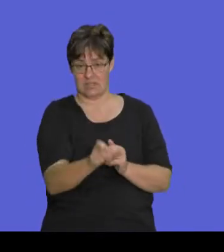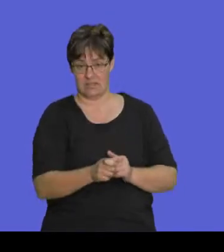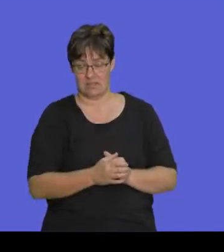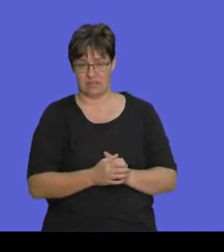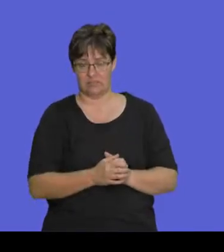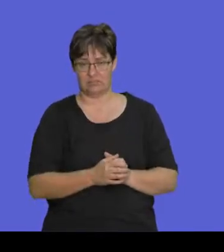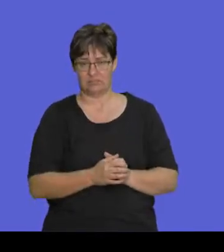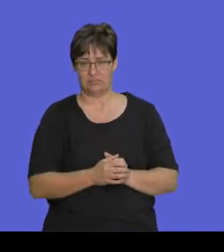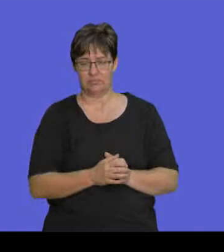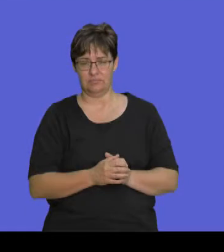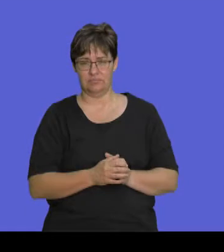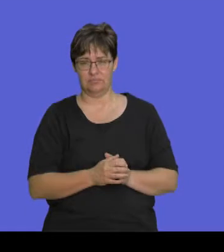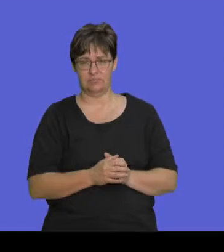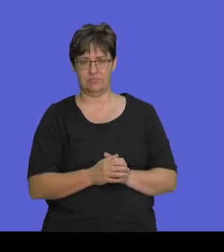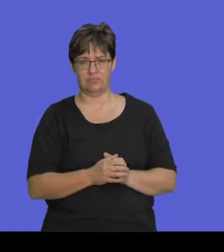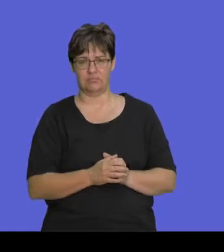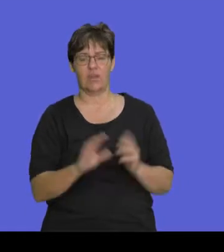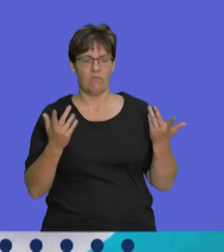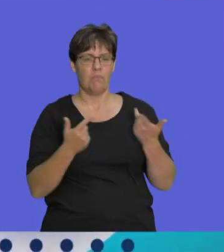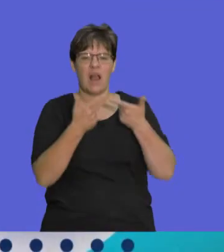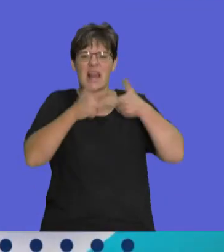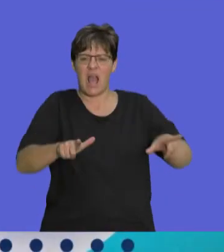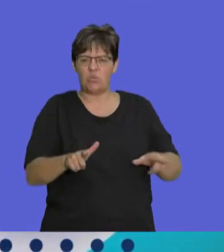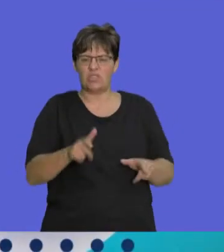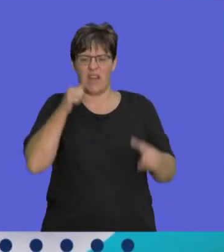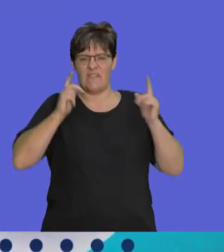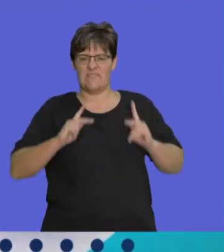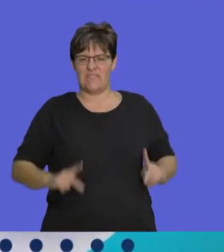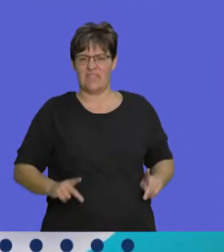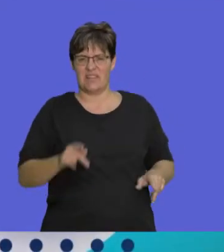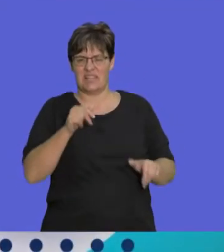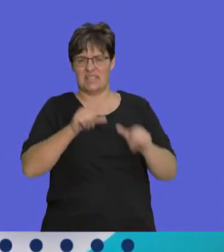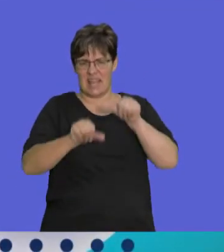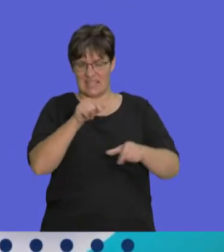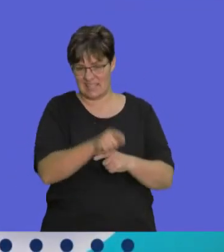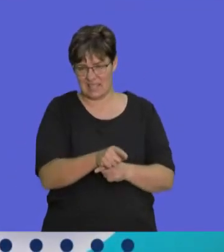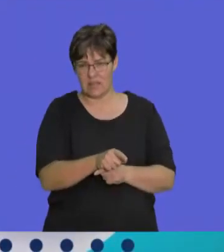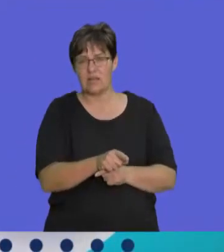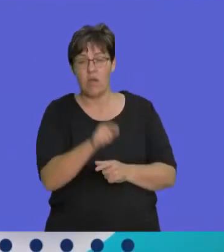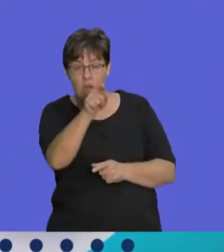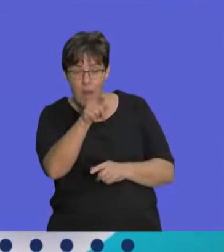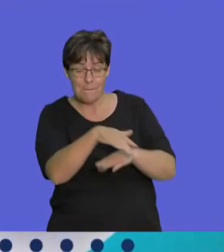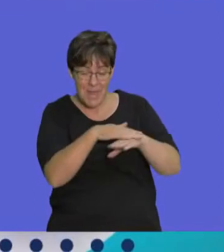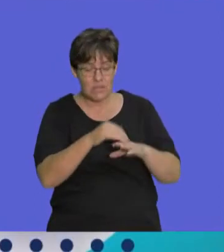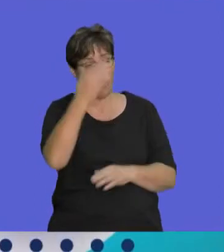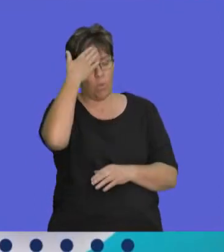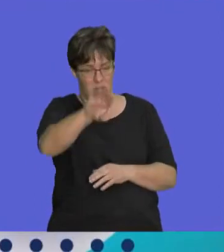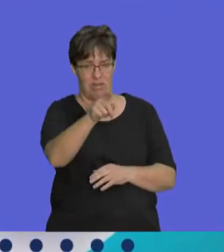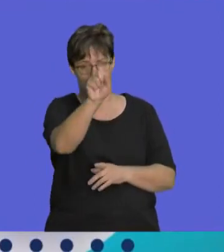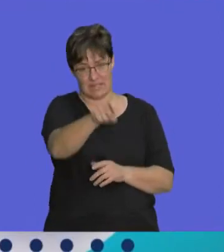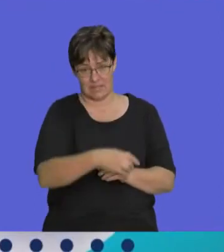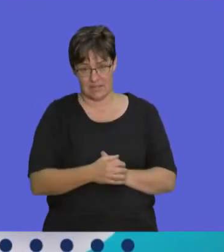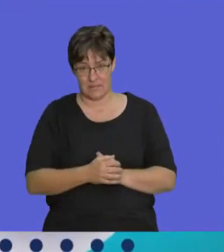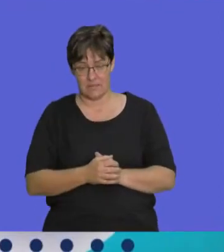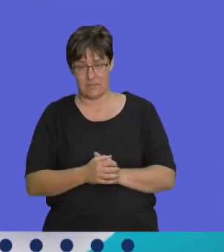Now, when it comes to the language or the terminology, these are the basics that by all means we need to get right,